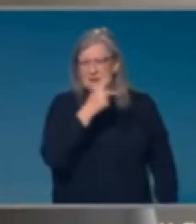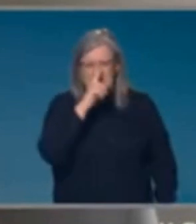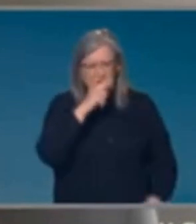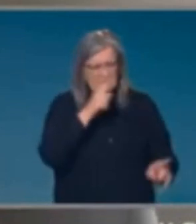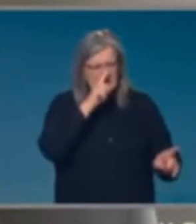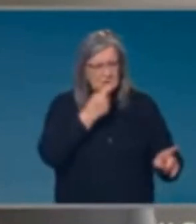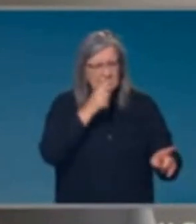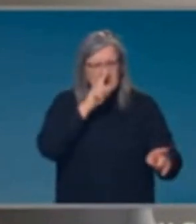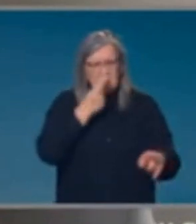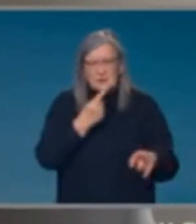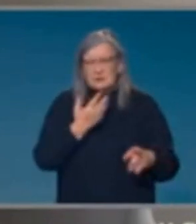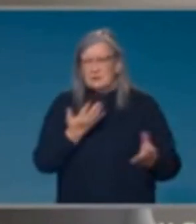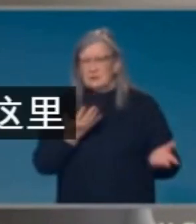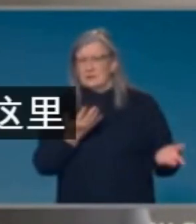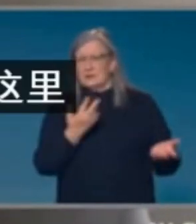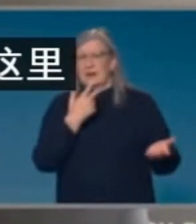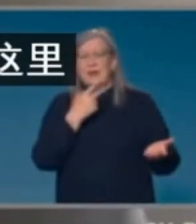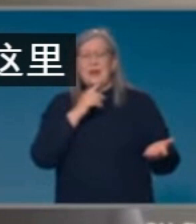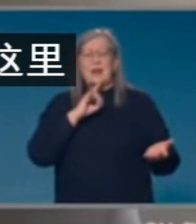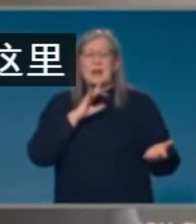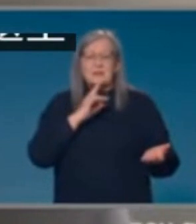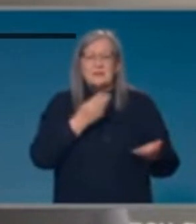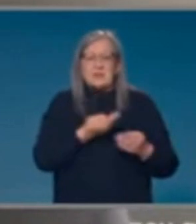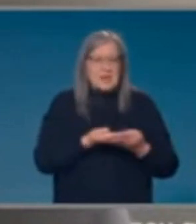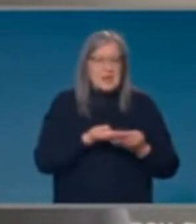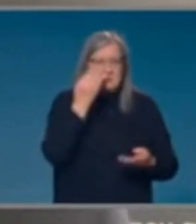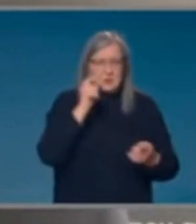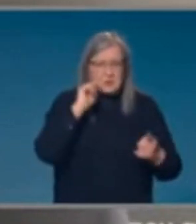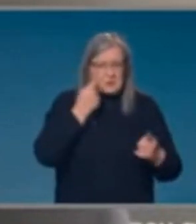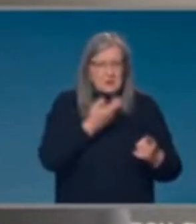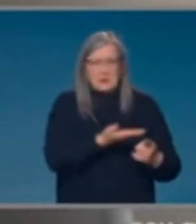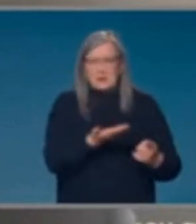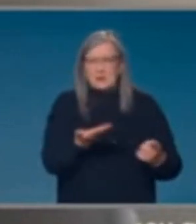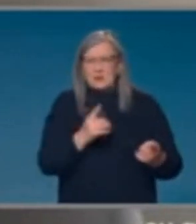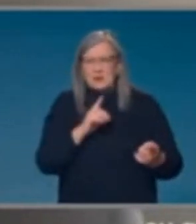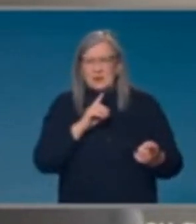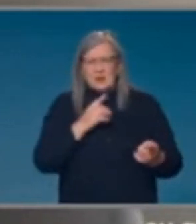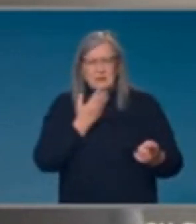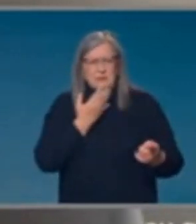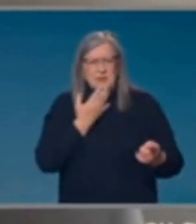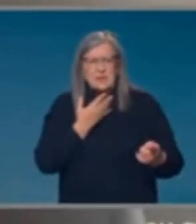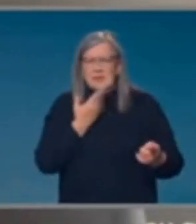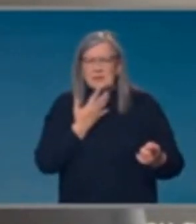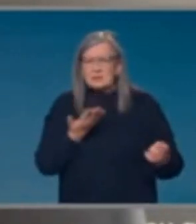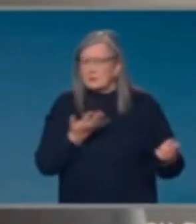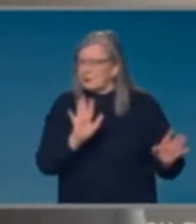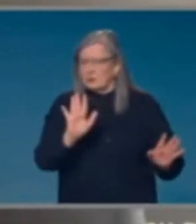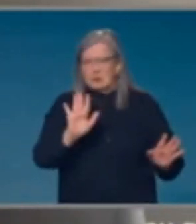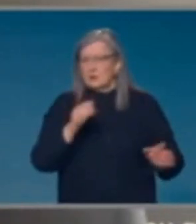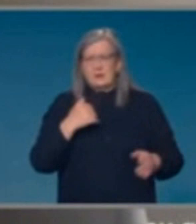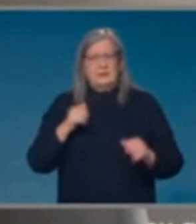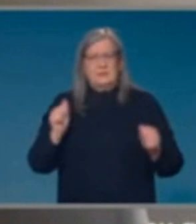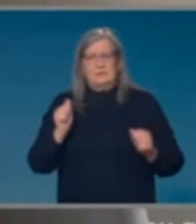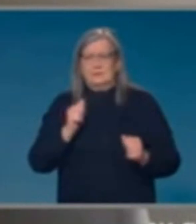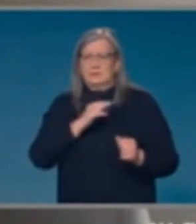electricity price rises." We said, we've got two responsibilities here: to put the